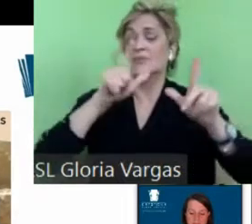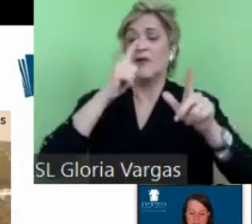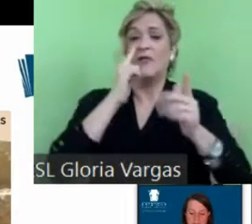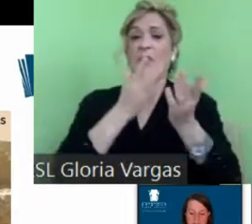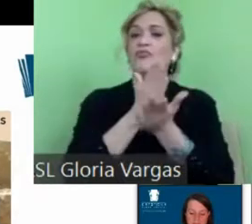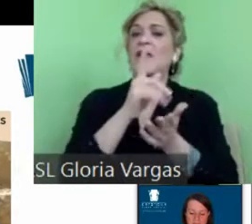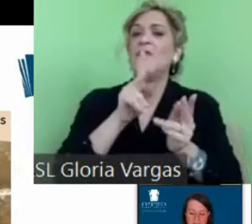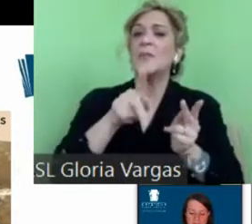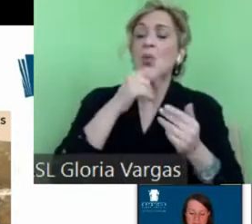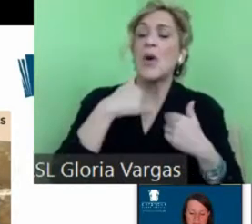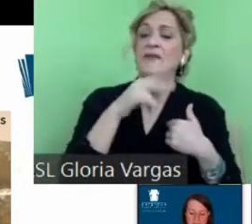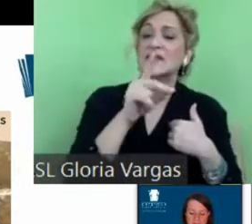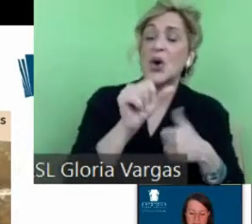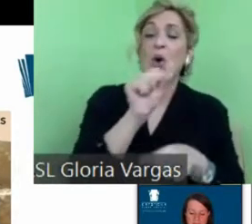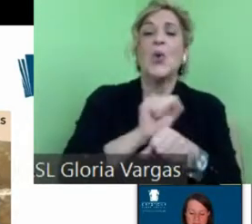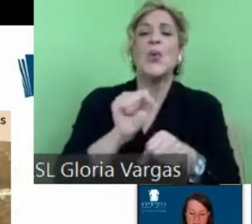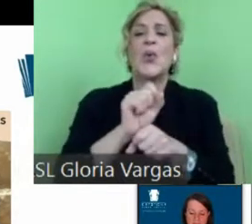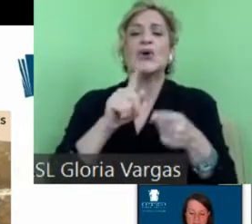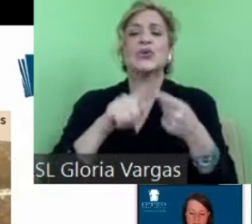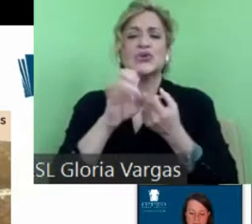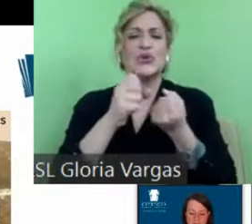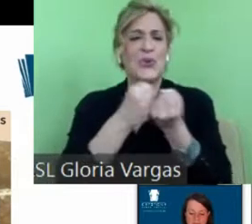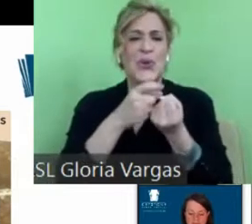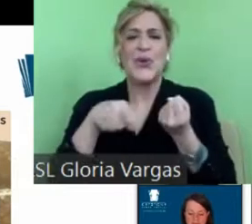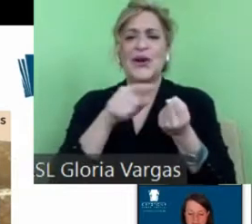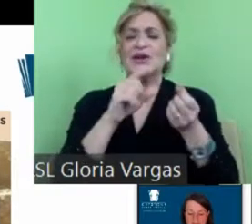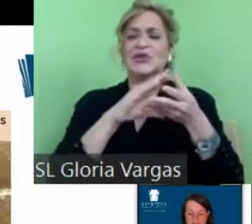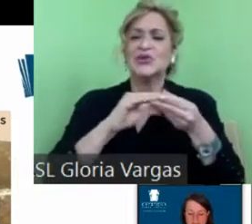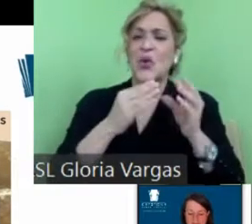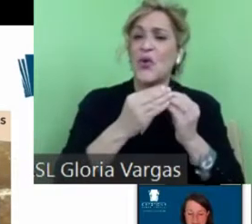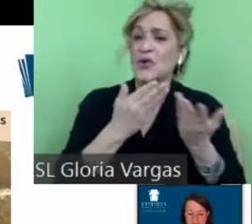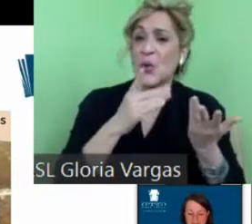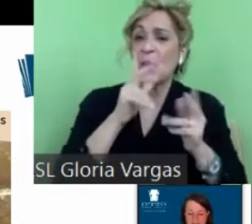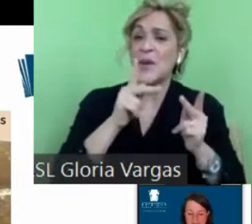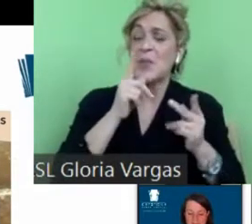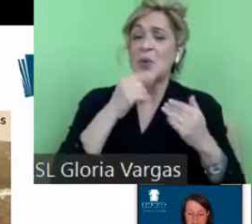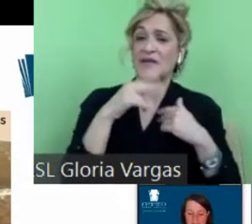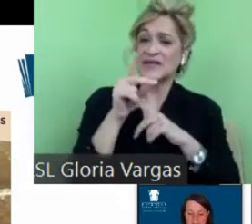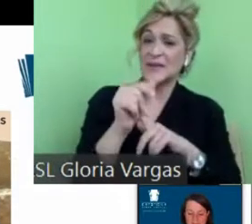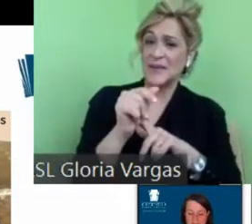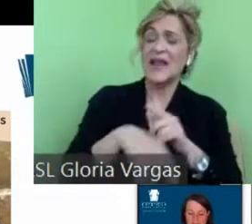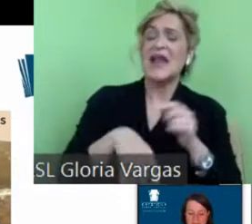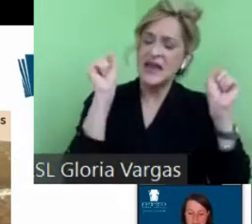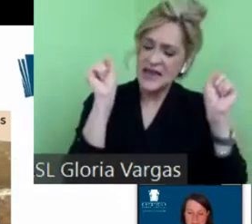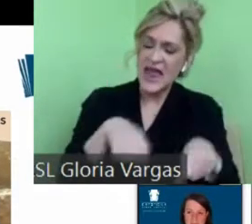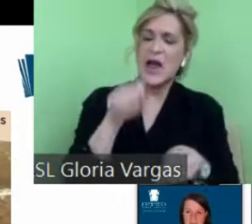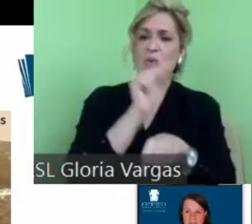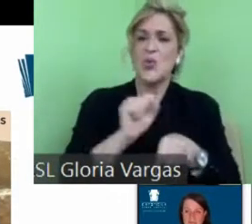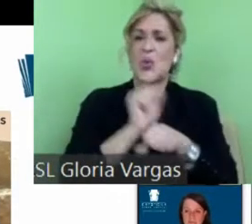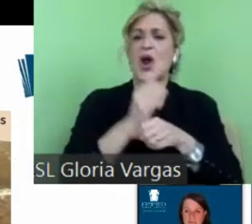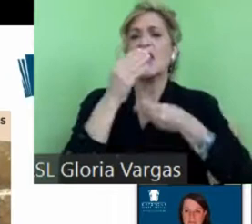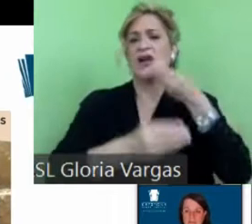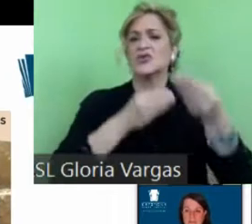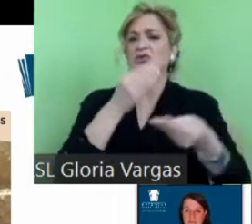disabilities to work, as well as to share the stories that persons with disabilities can work and contribute to better life in